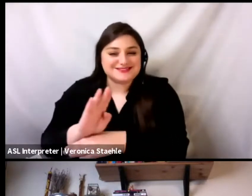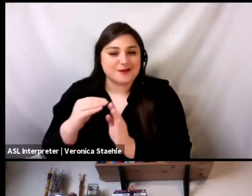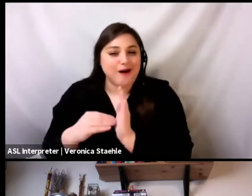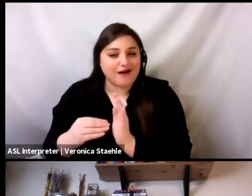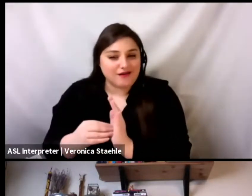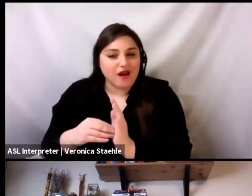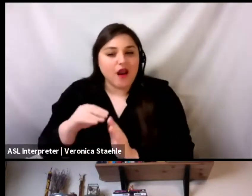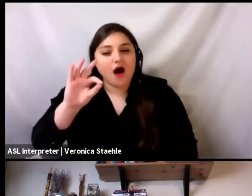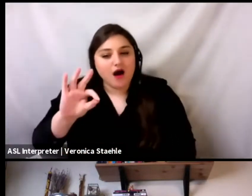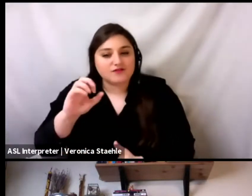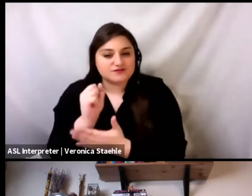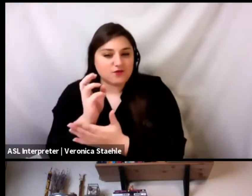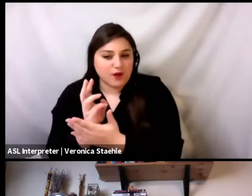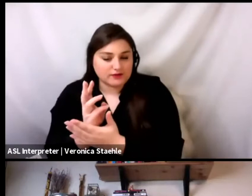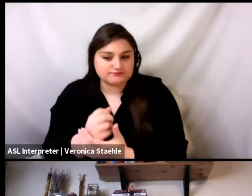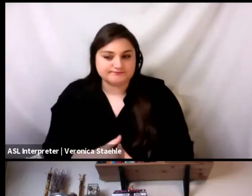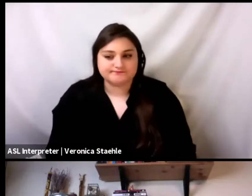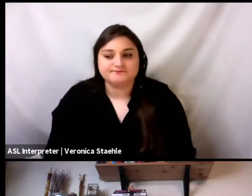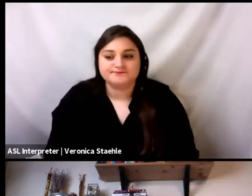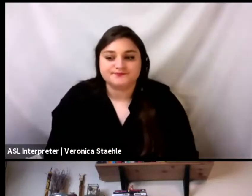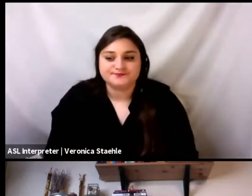Like, so